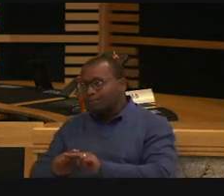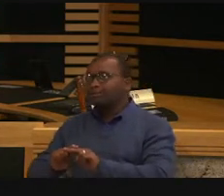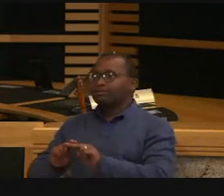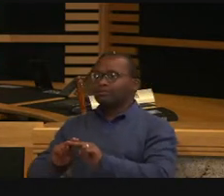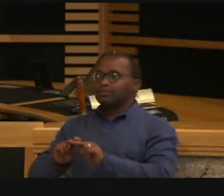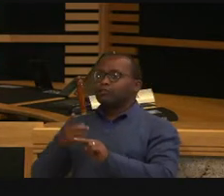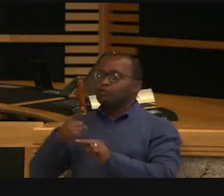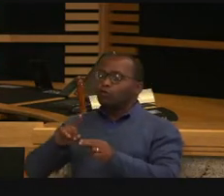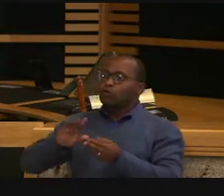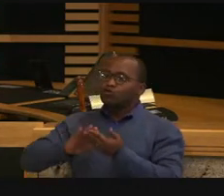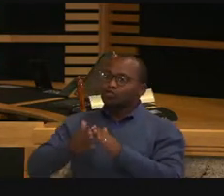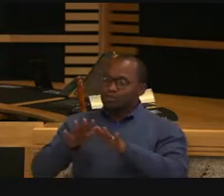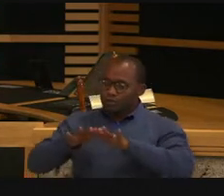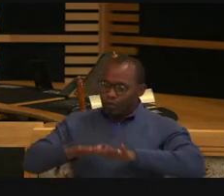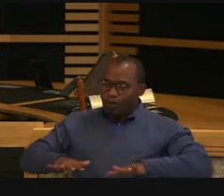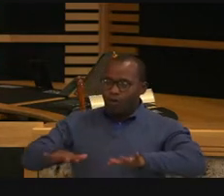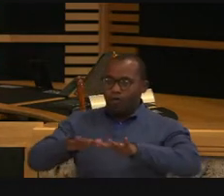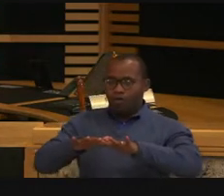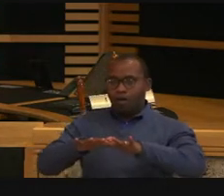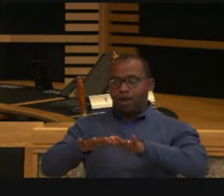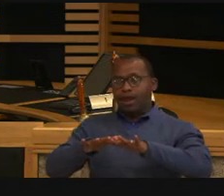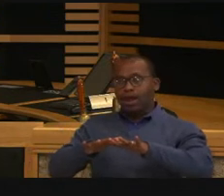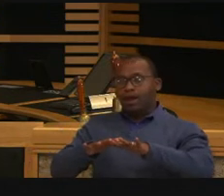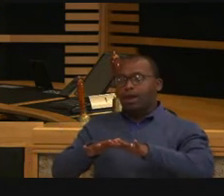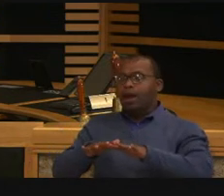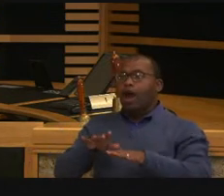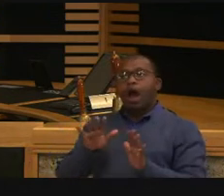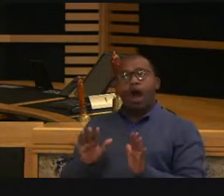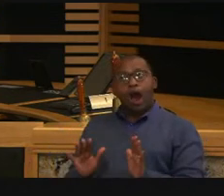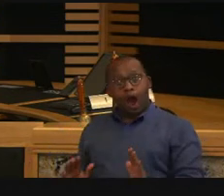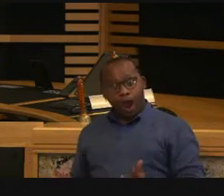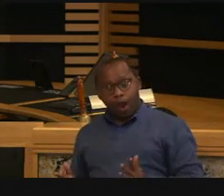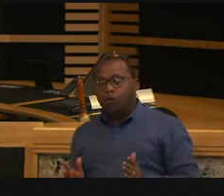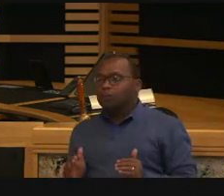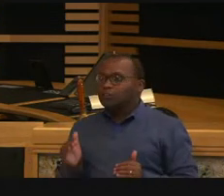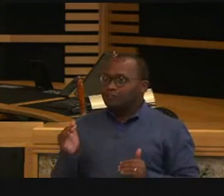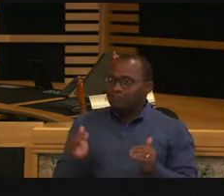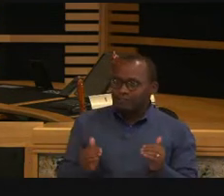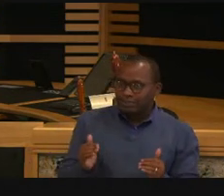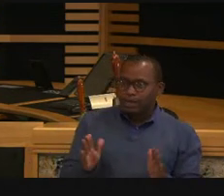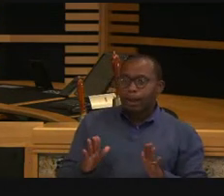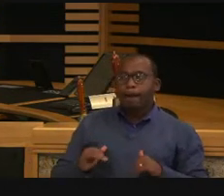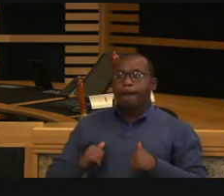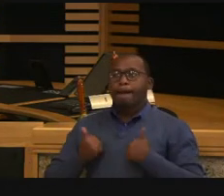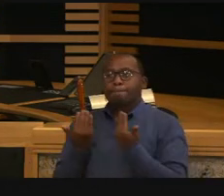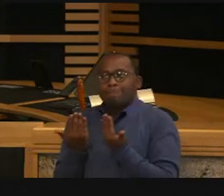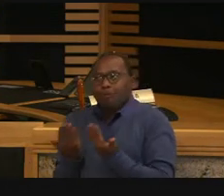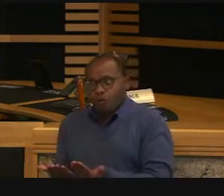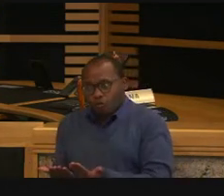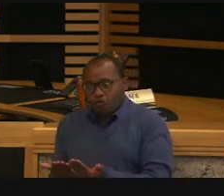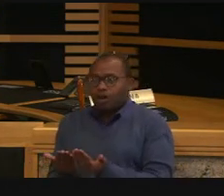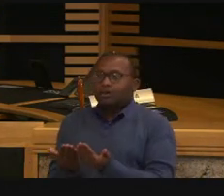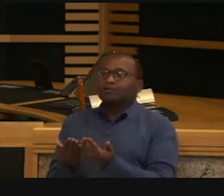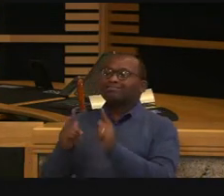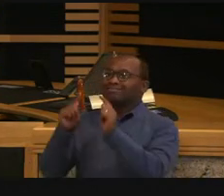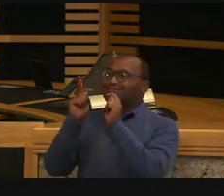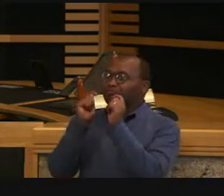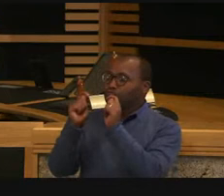society by facilitating and providing fully integrated transport operations and